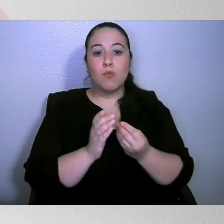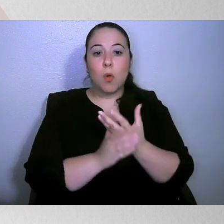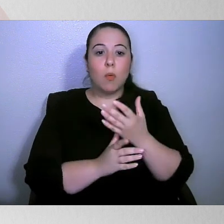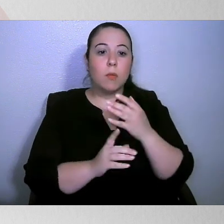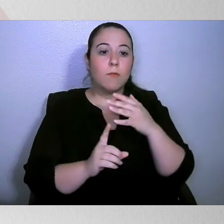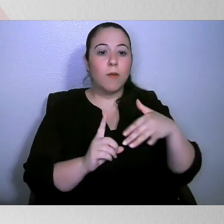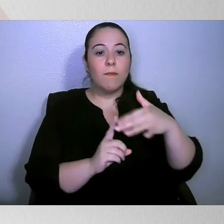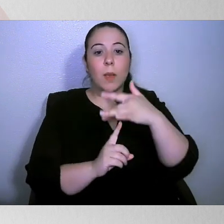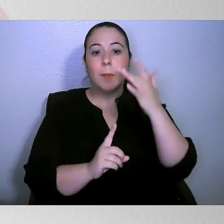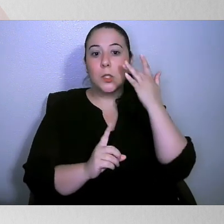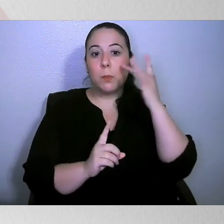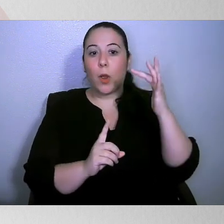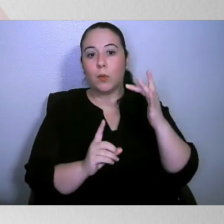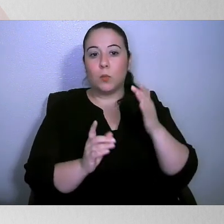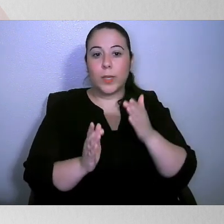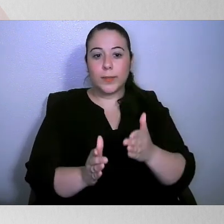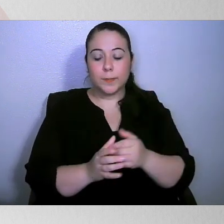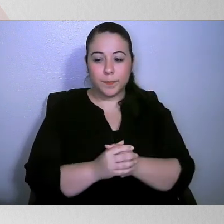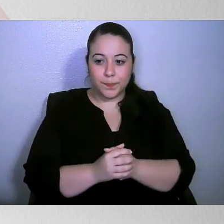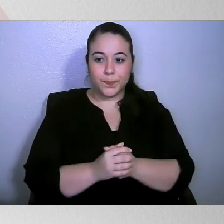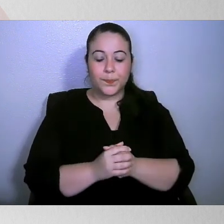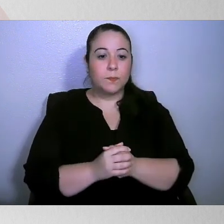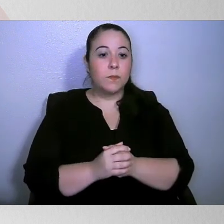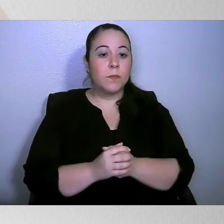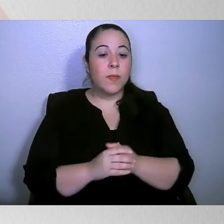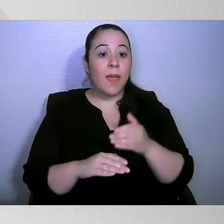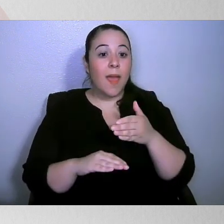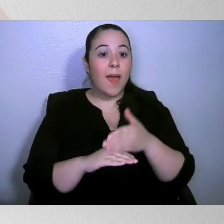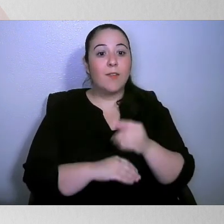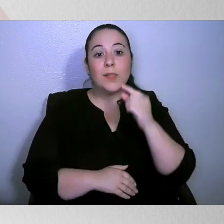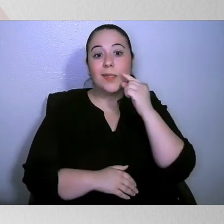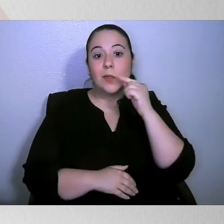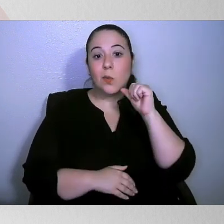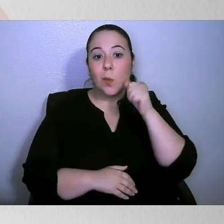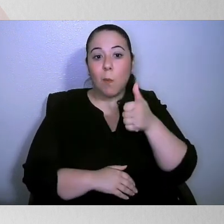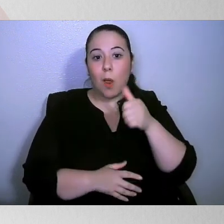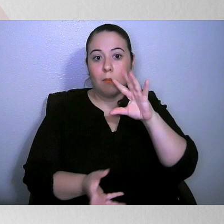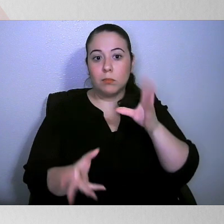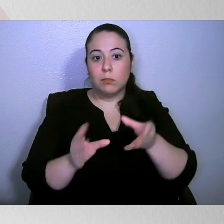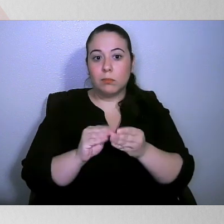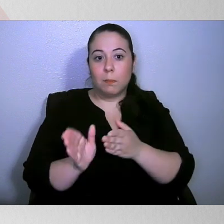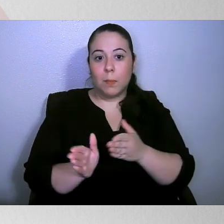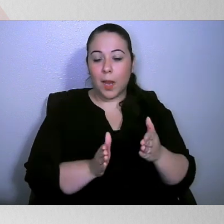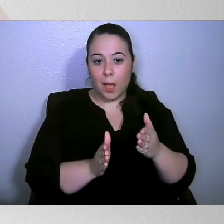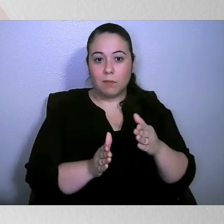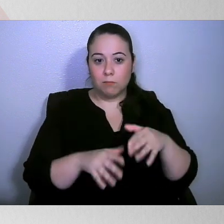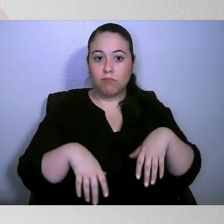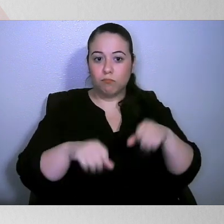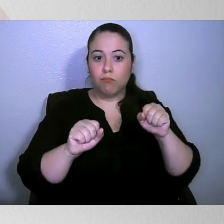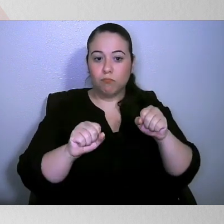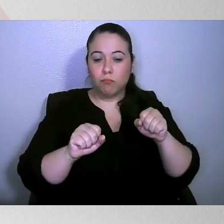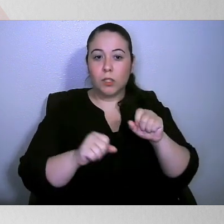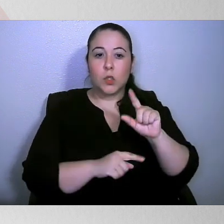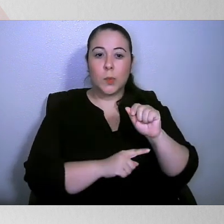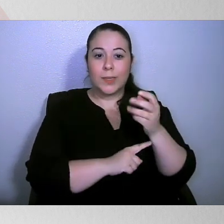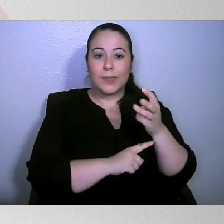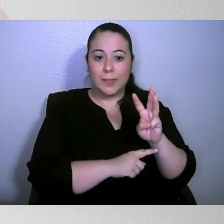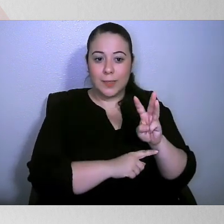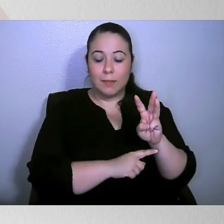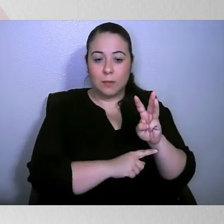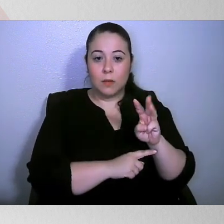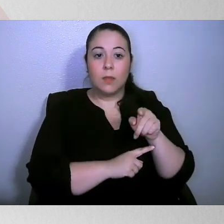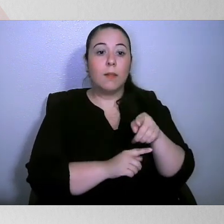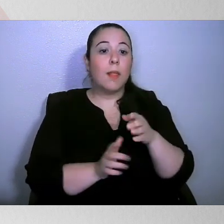environmentally smart ways. Following the adoption of the SA Tomorrow Comprehensive Plan in August 2016, the Planning Department began working